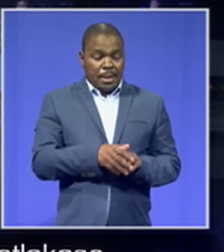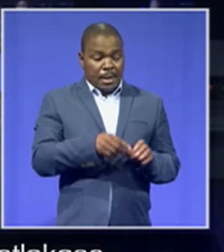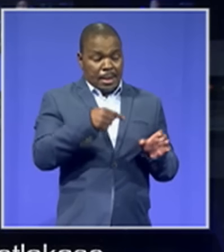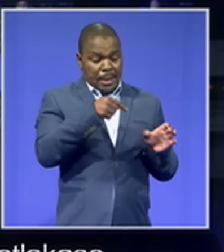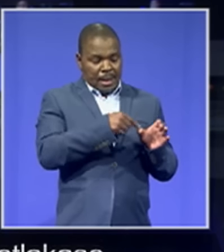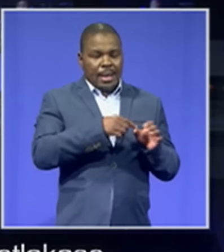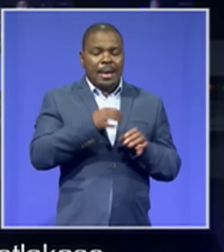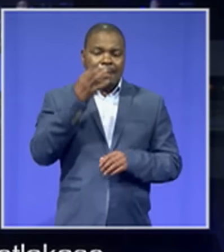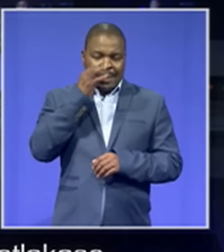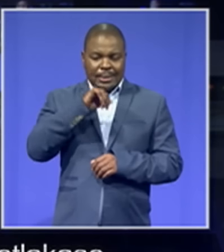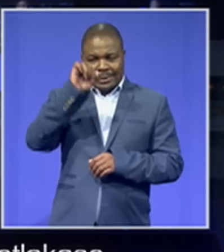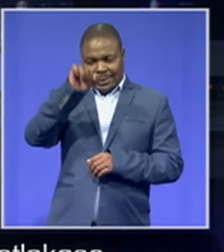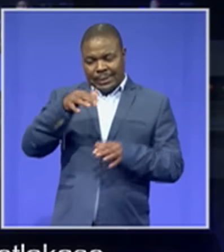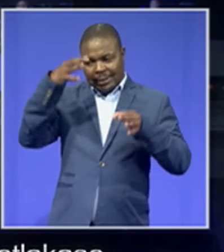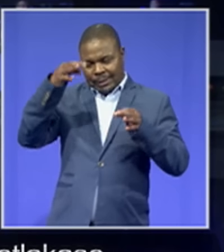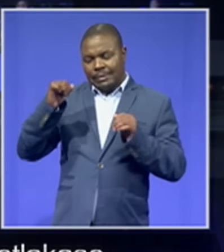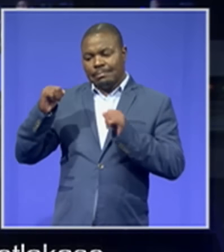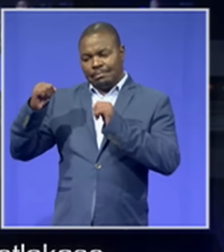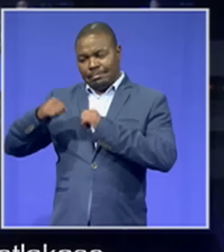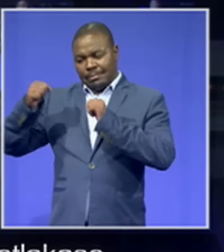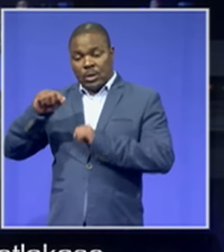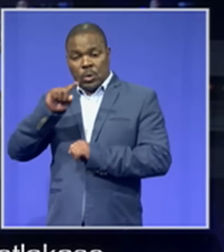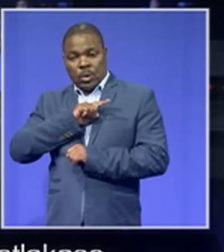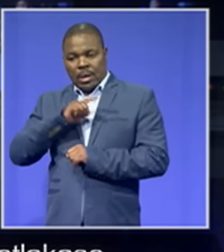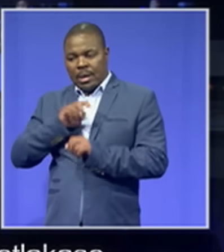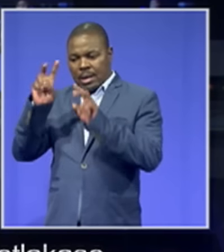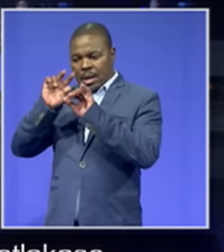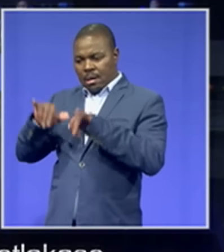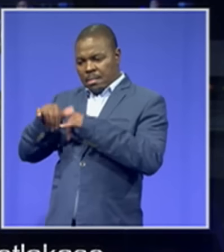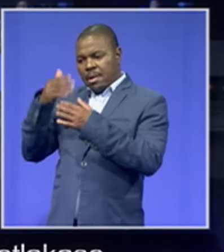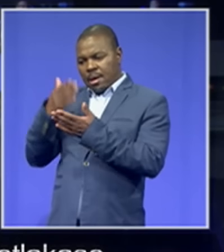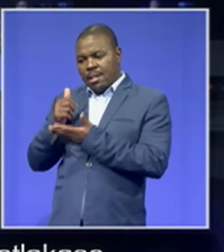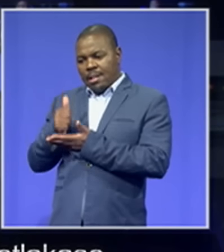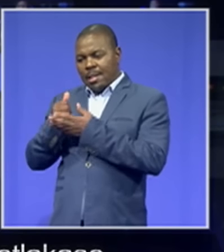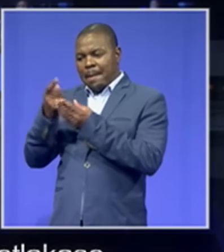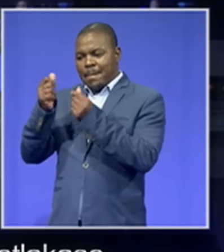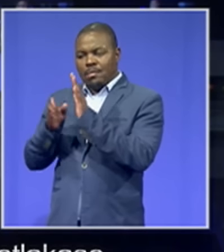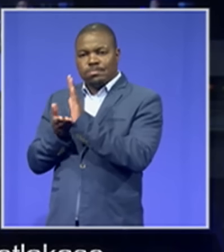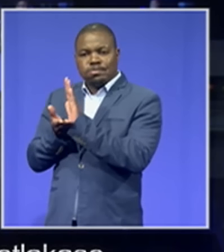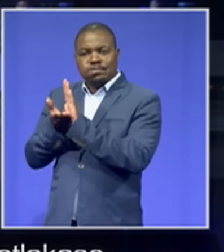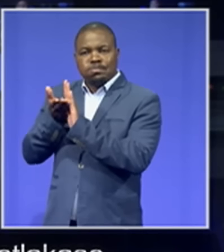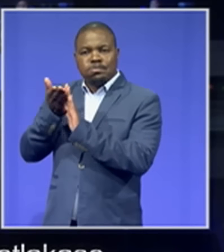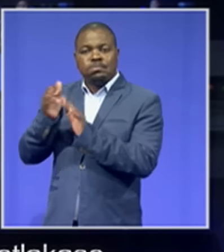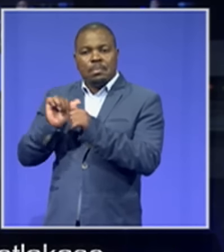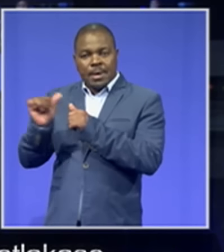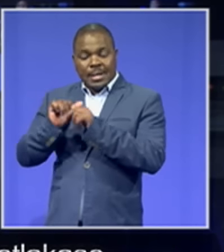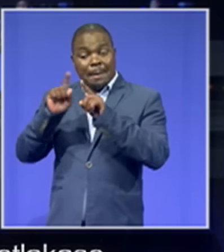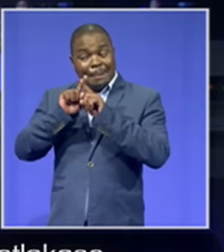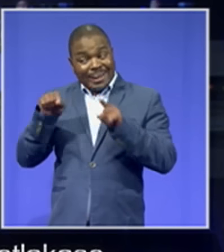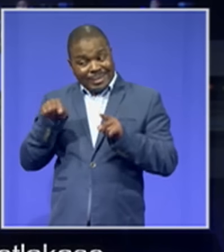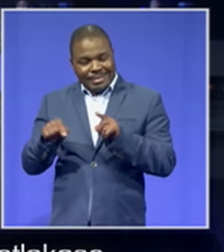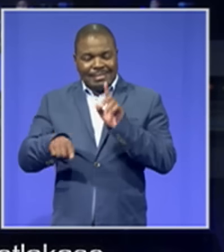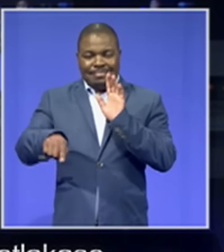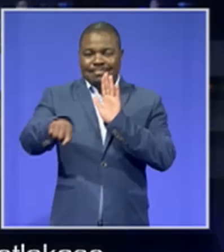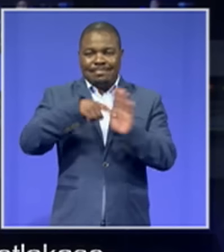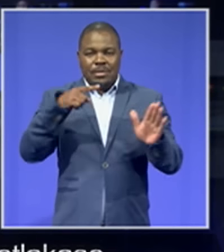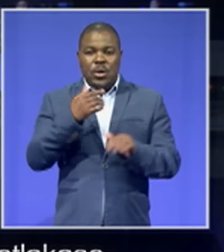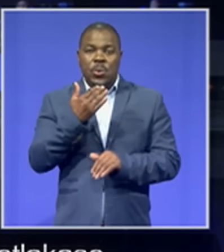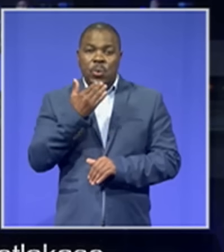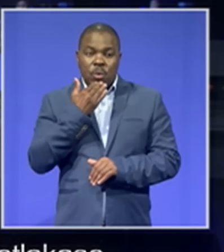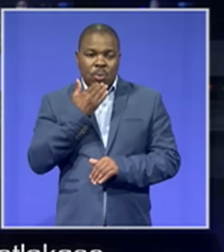ha e ananela diphetho tsena ka ha di tla ntlafatsa boemo ba Eskom ba ditjhelete empa la le jwalo qeto ena e tlile ho ba le kgahlamelo e